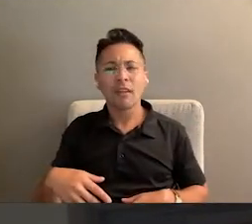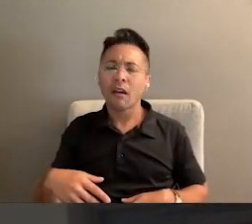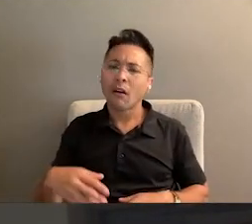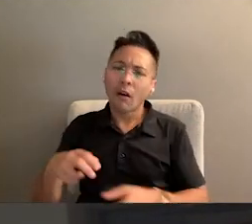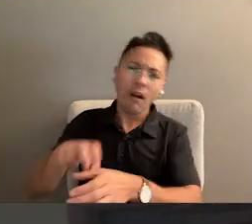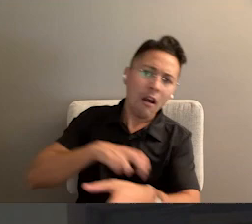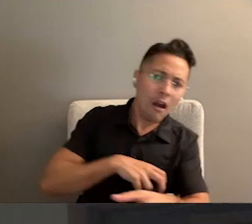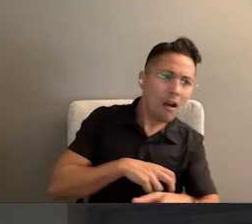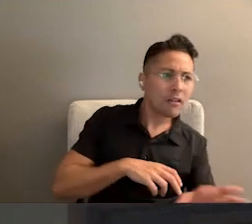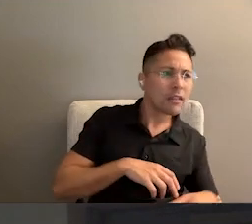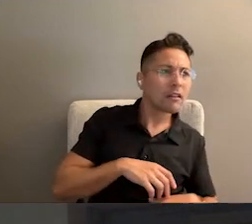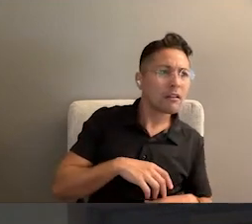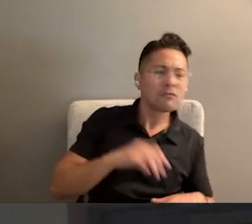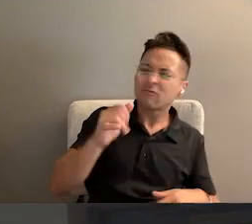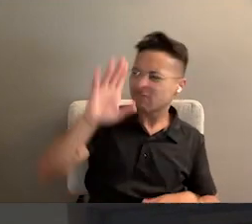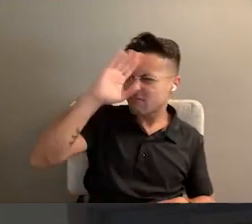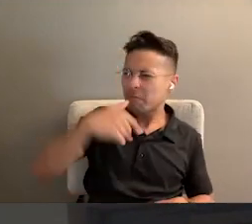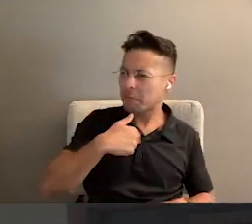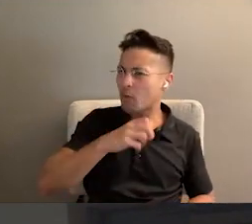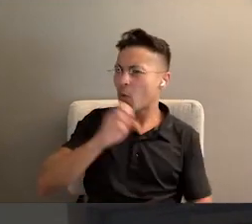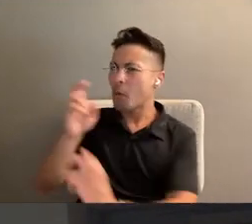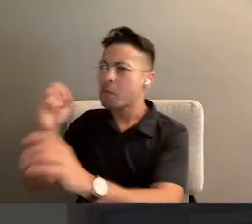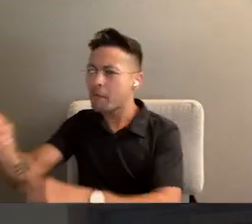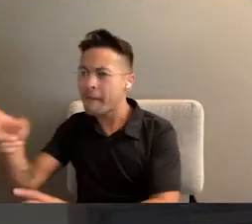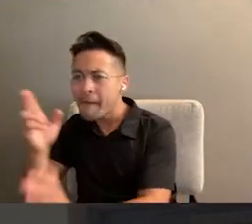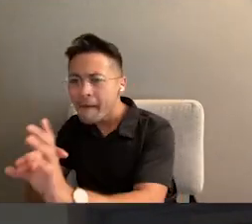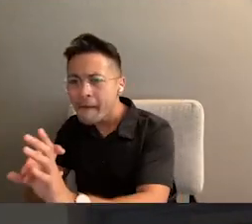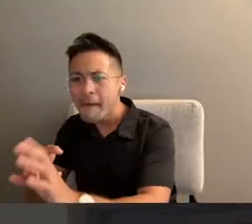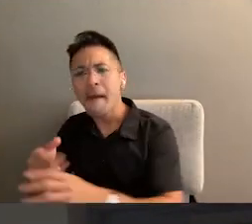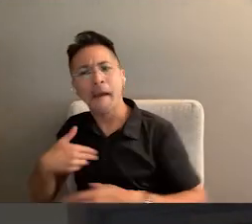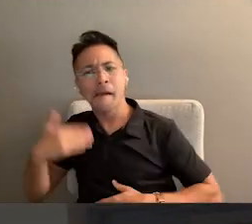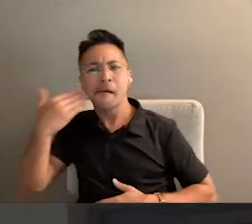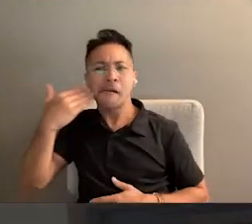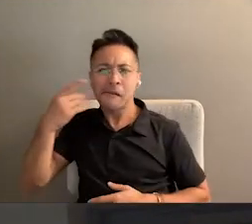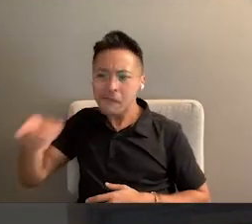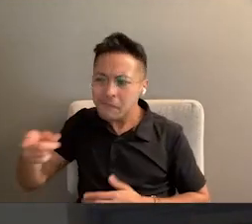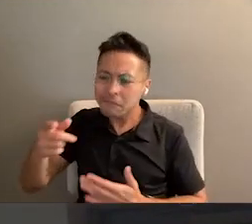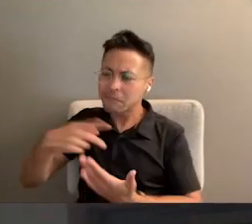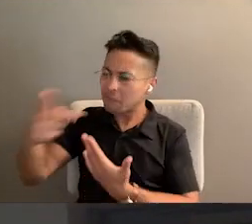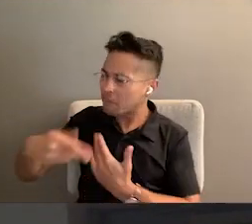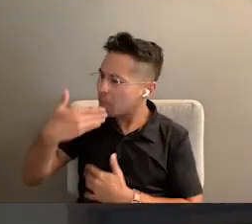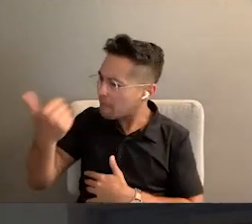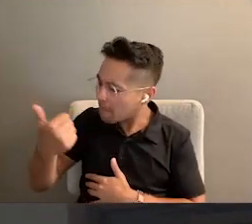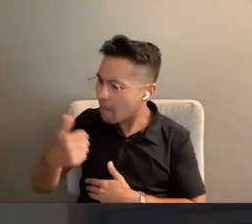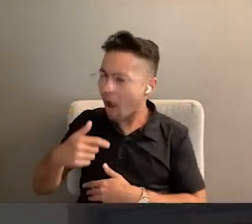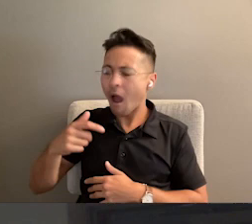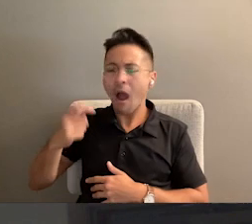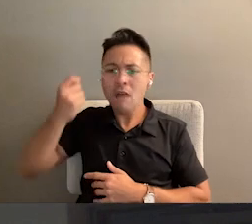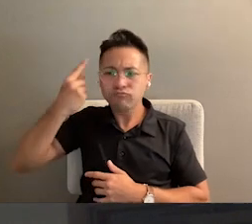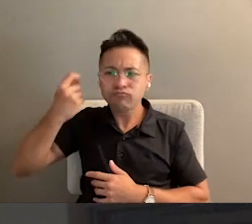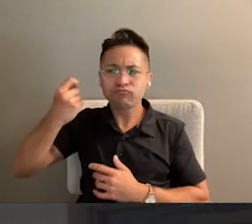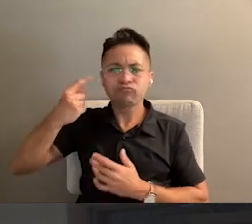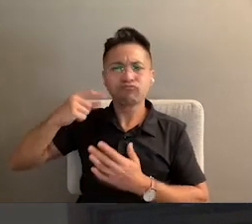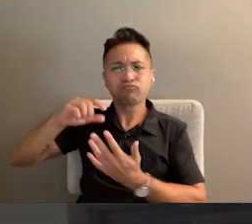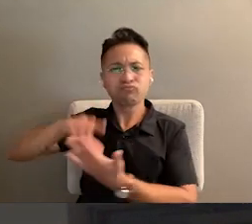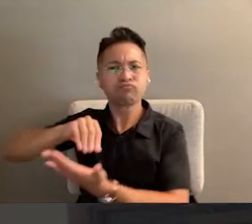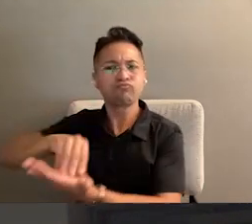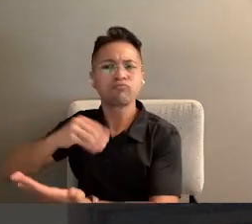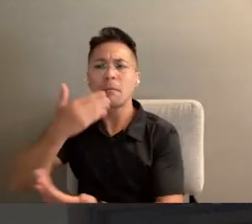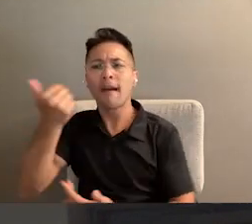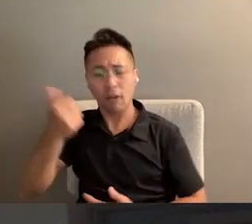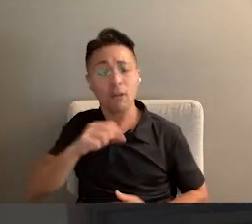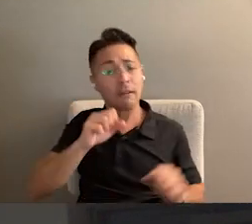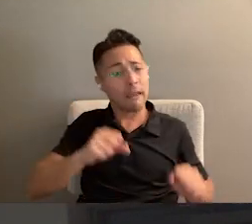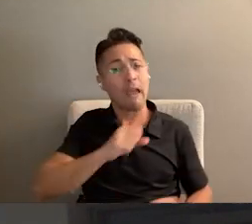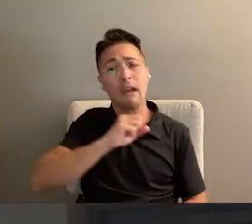know what? I want to give CDC Plus a shot again. I think I understand it better now because I've got a better understanding of the waiver. I'm